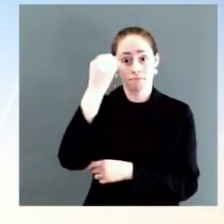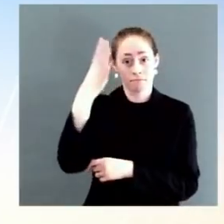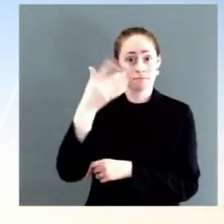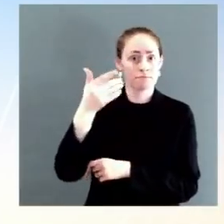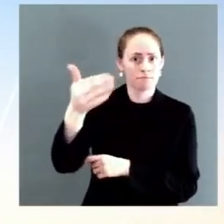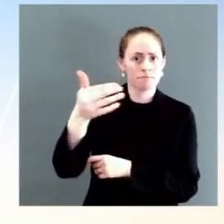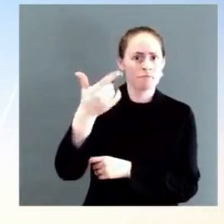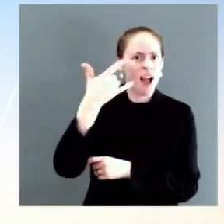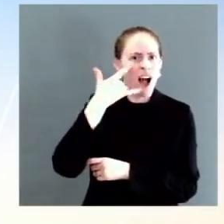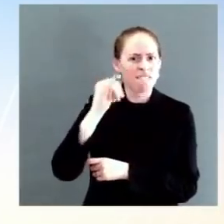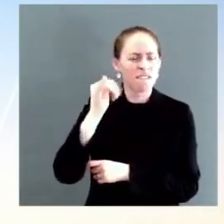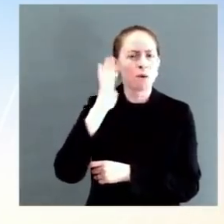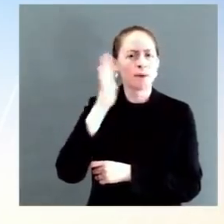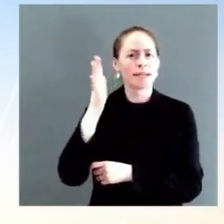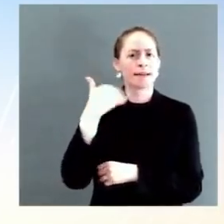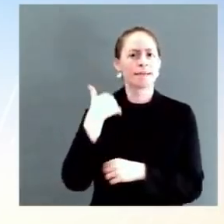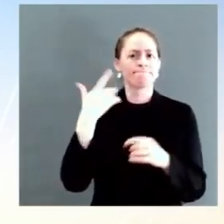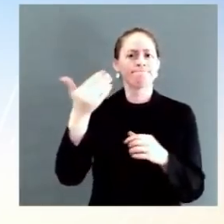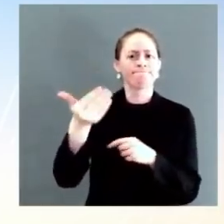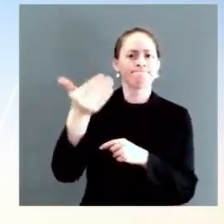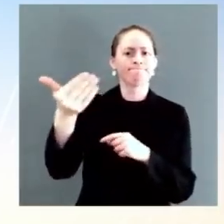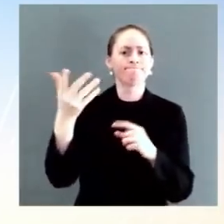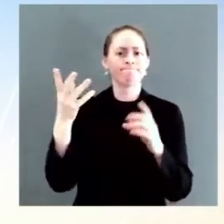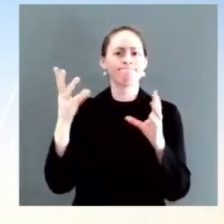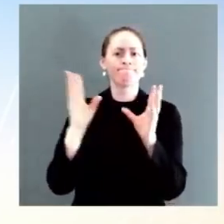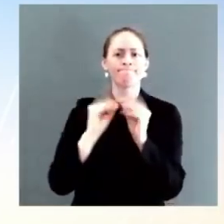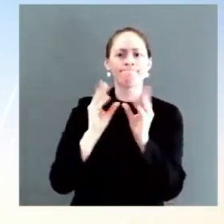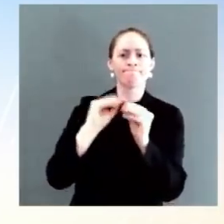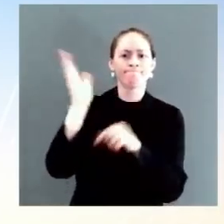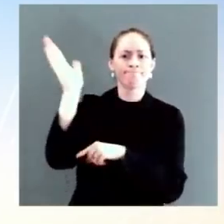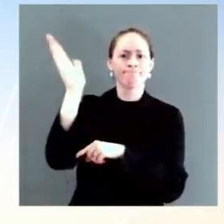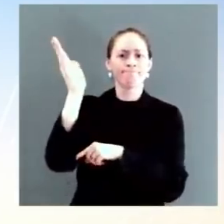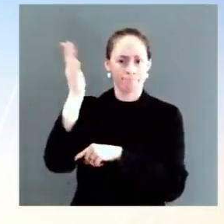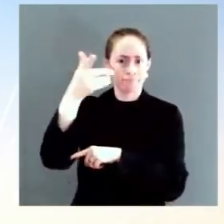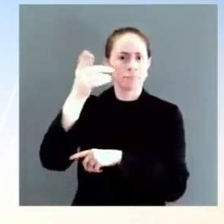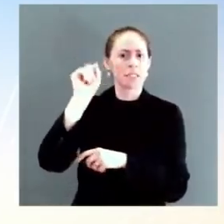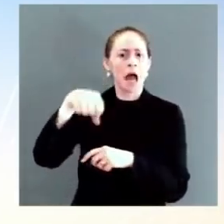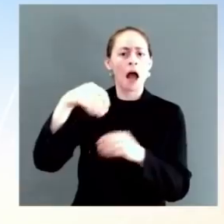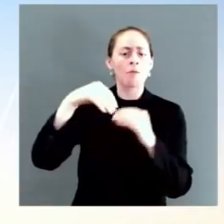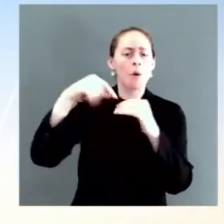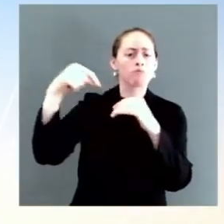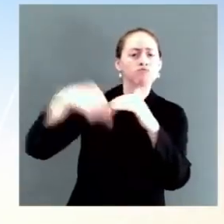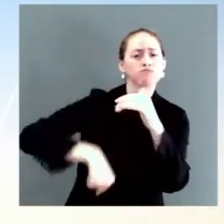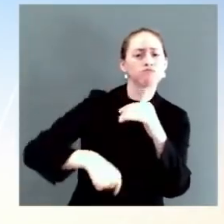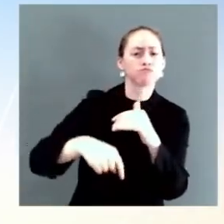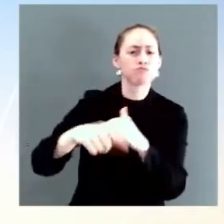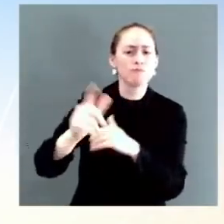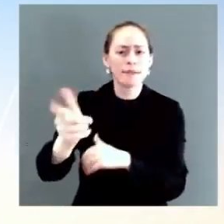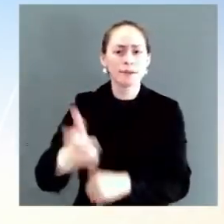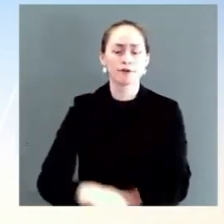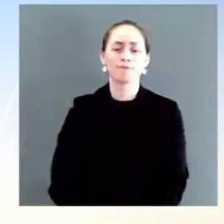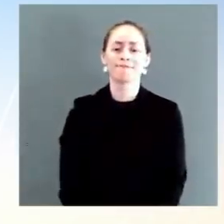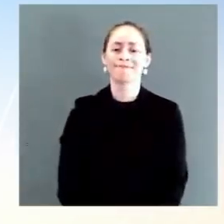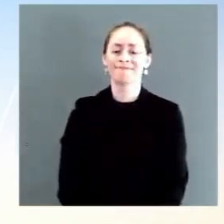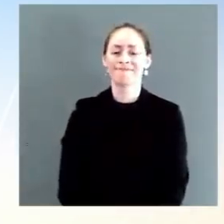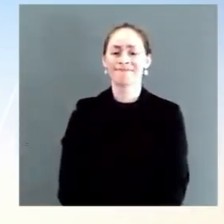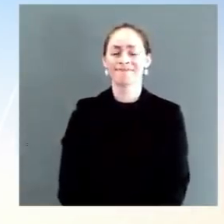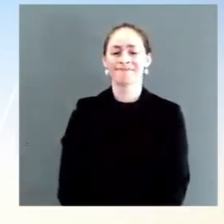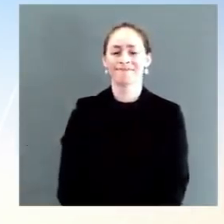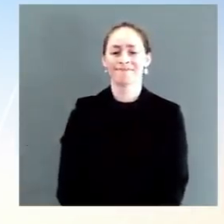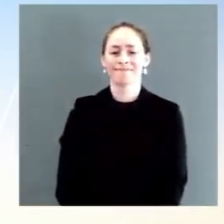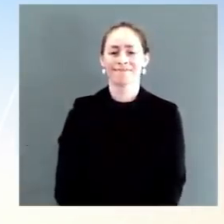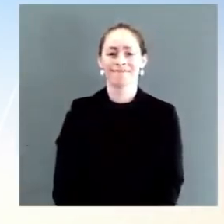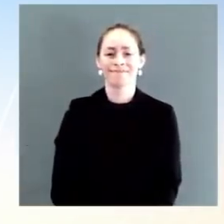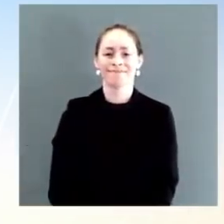a crowded day today, so we'll get to as many people as possible, and we'll let people know when they need to gather. So just a couple of light things